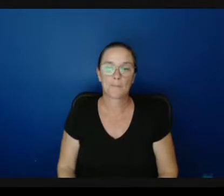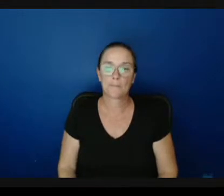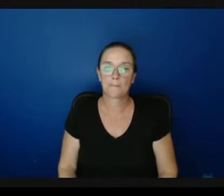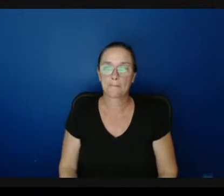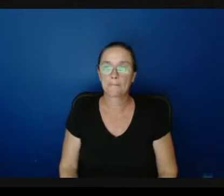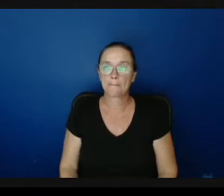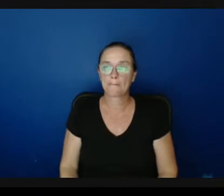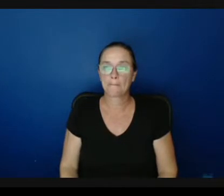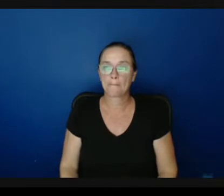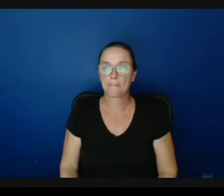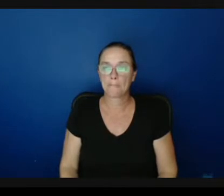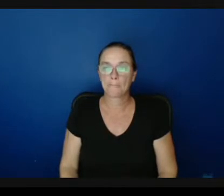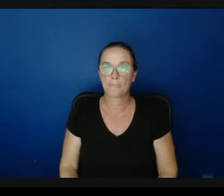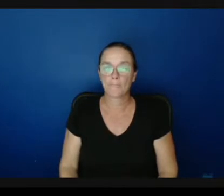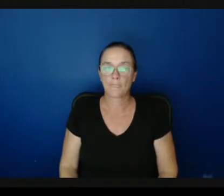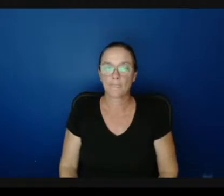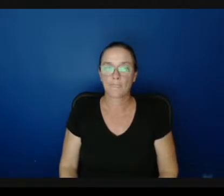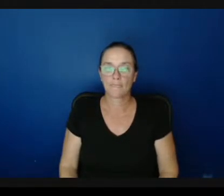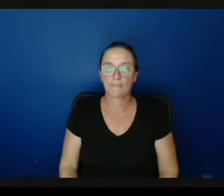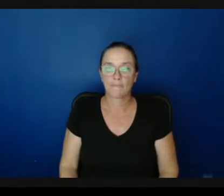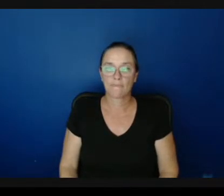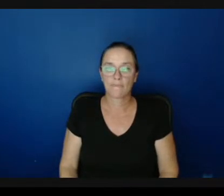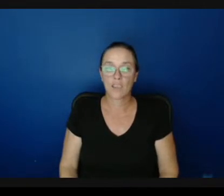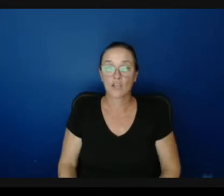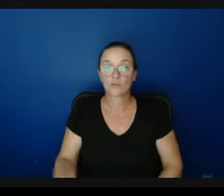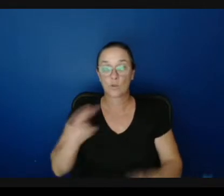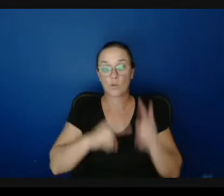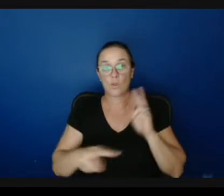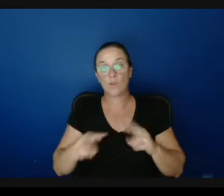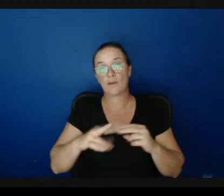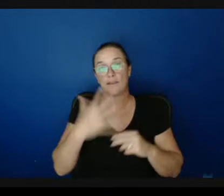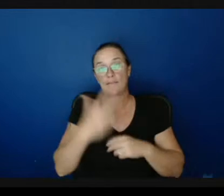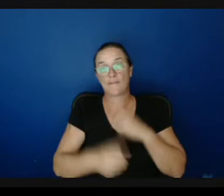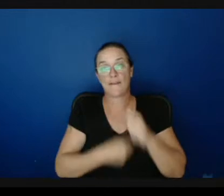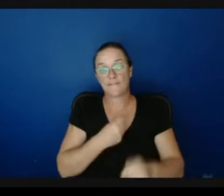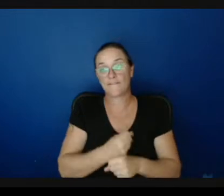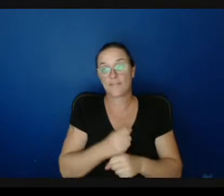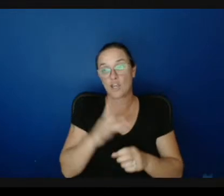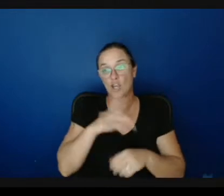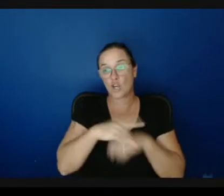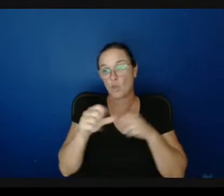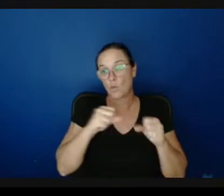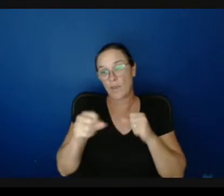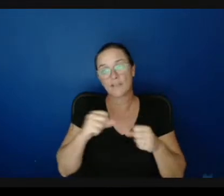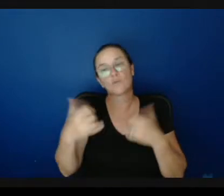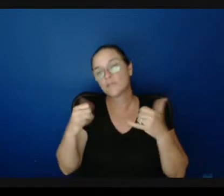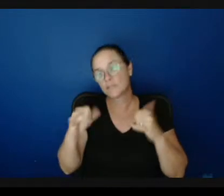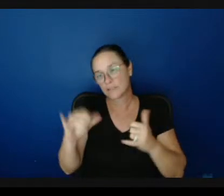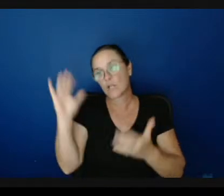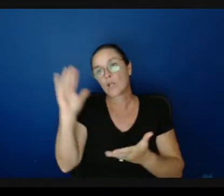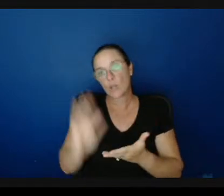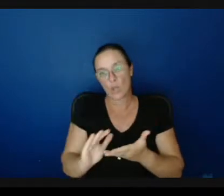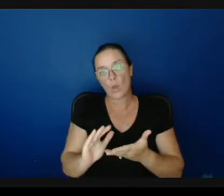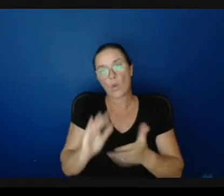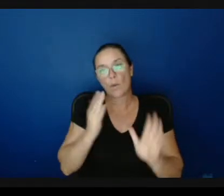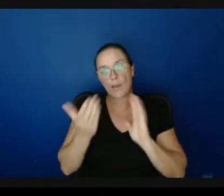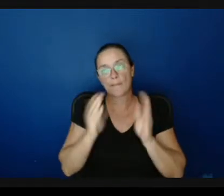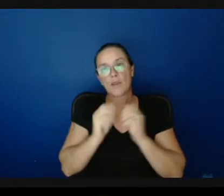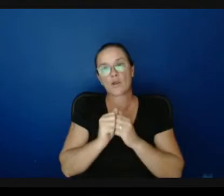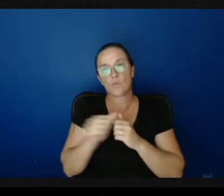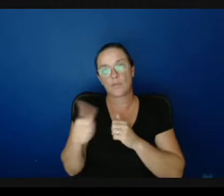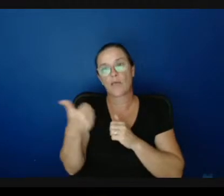So on a grand scale of things, looking at the 5-year earthquake rates on Mauna Loa, here we are still quite low compared to everything prior